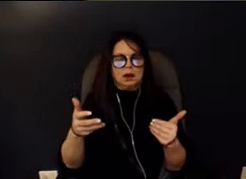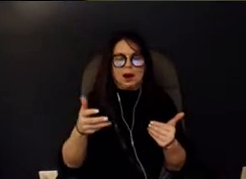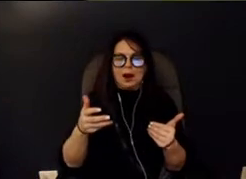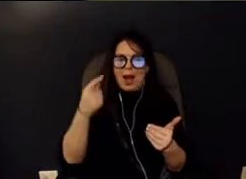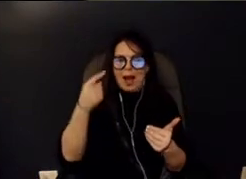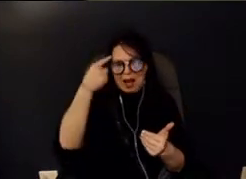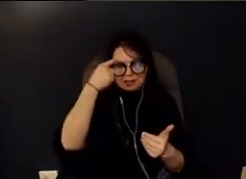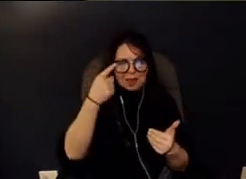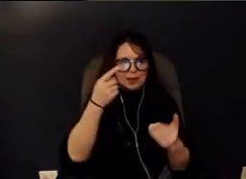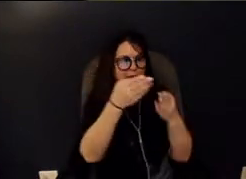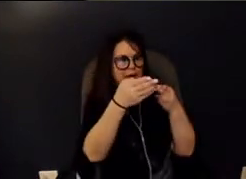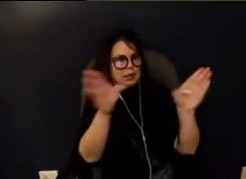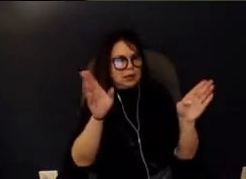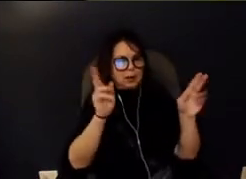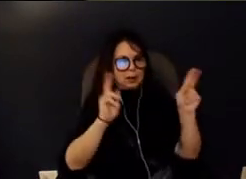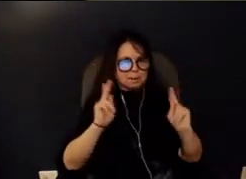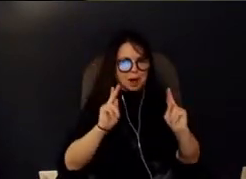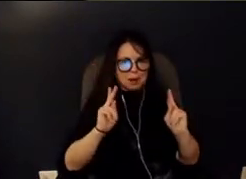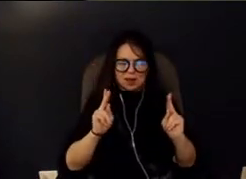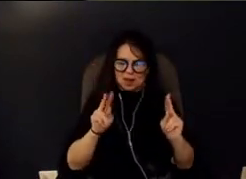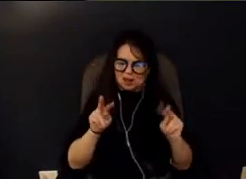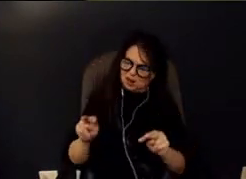forward-looking approach to our budget.